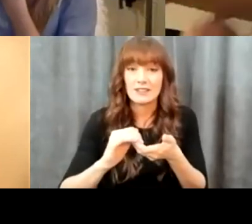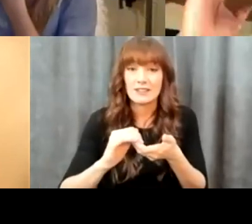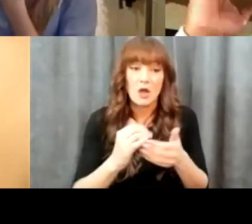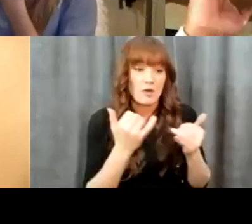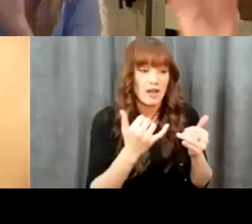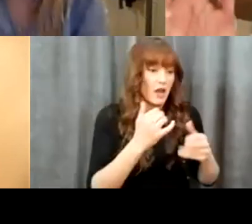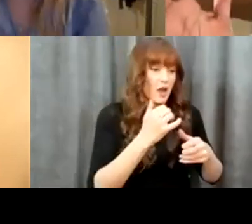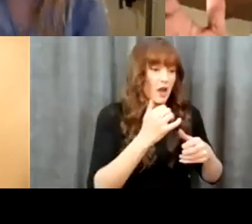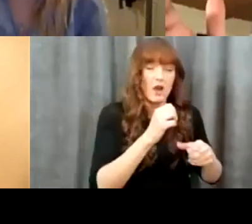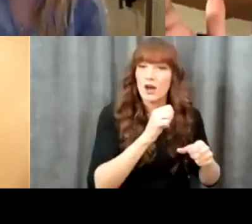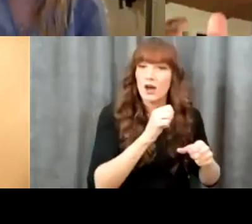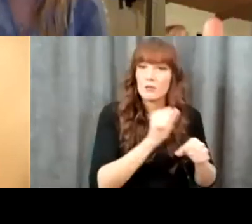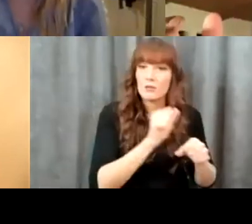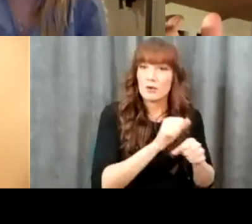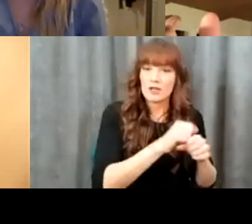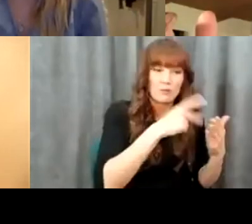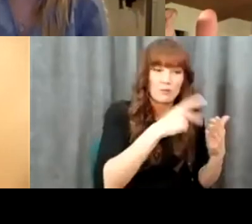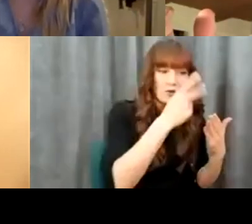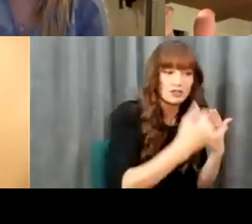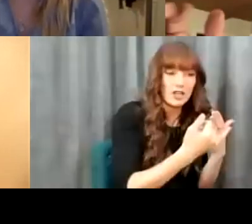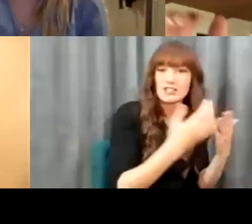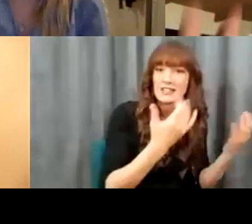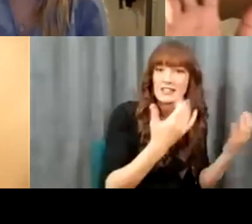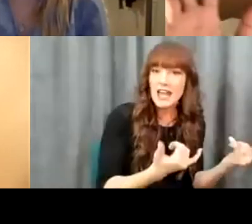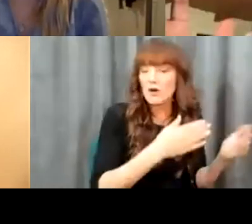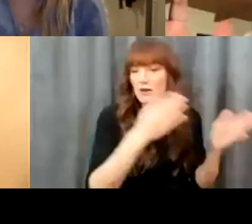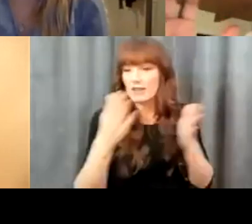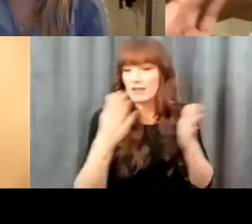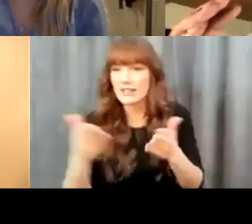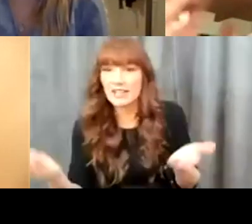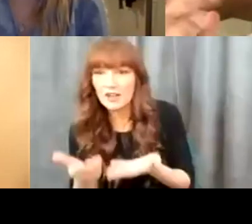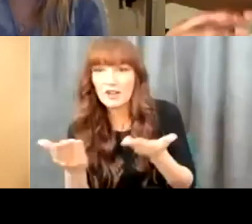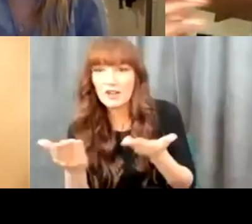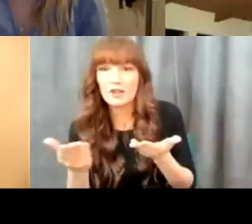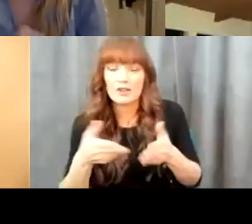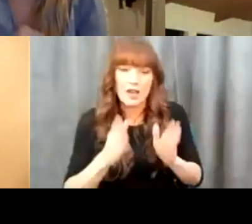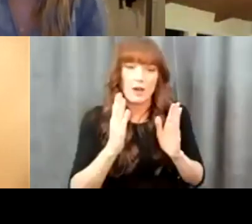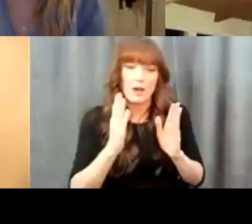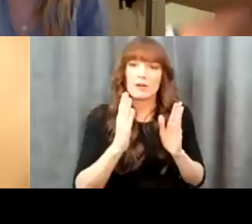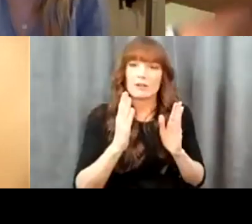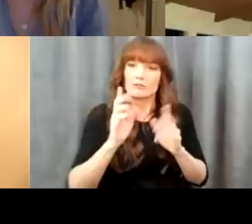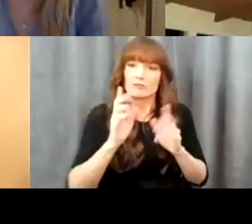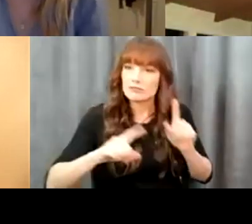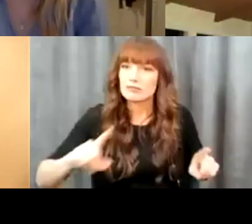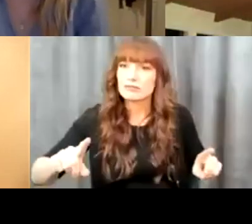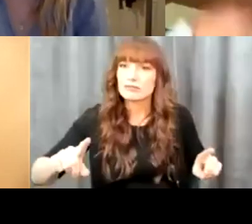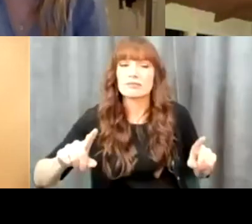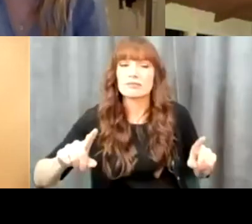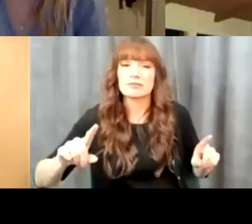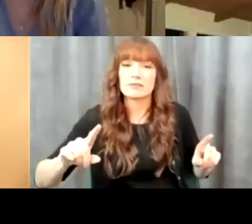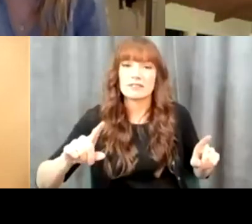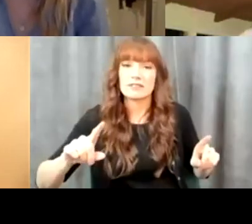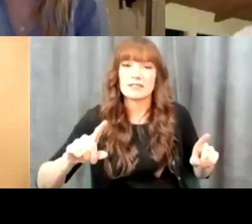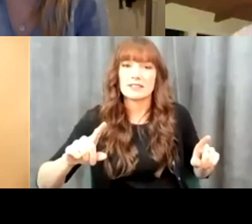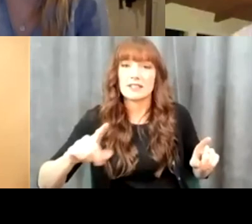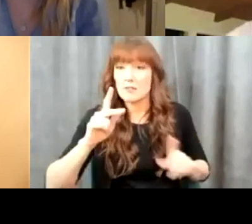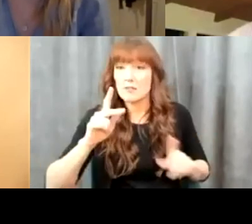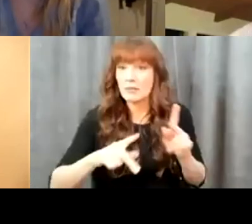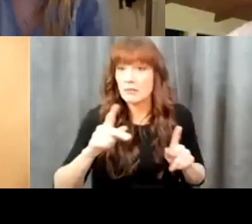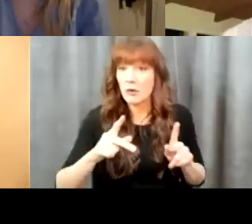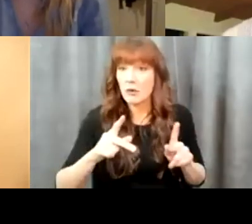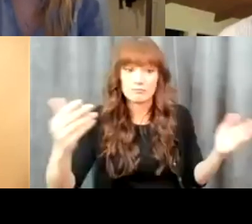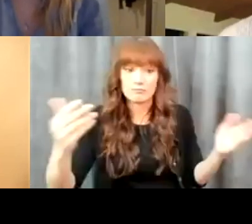on a production now, and I'm often working out here, but the opportunities to bring new people into the